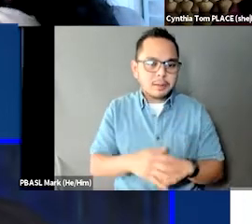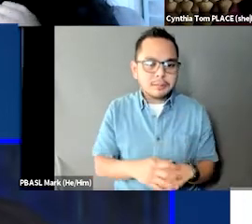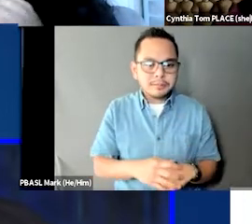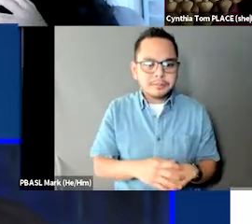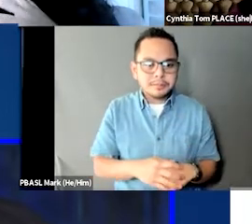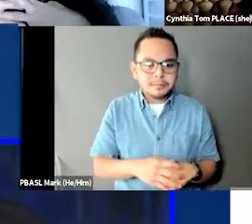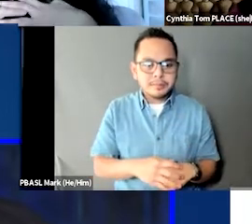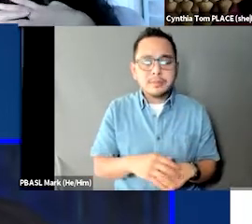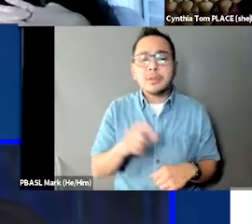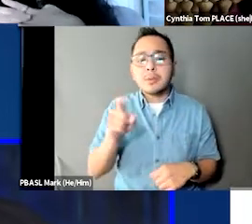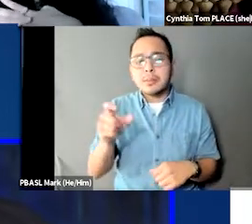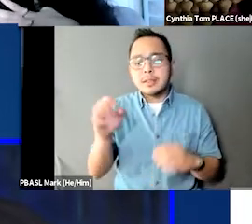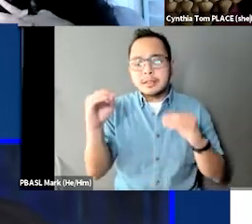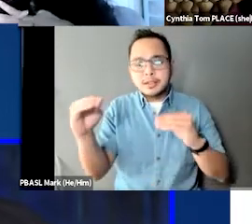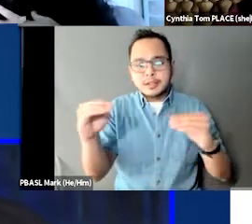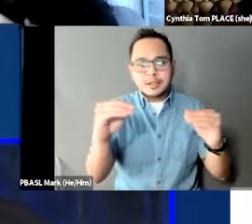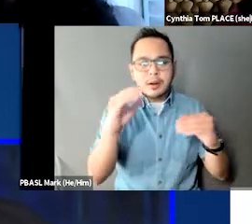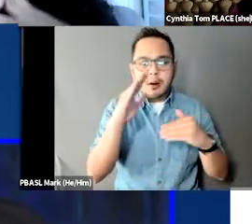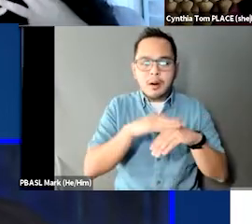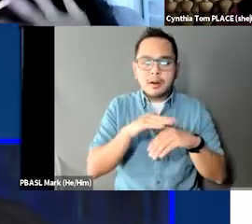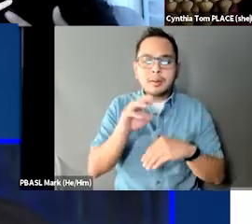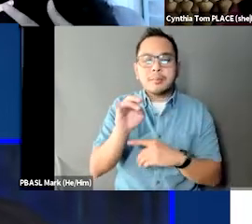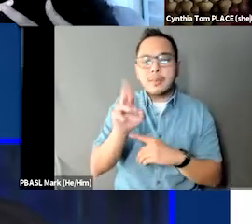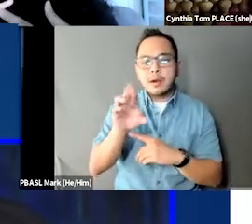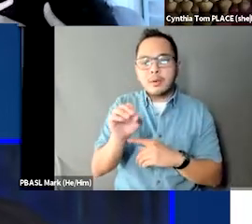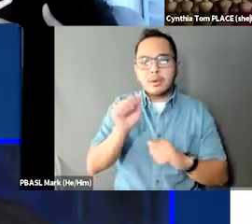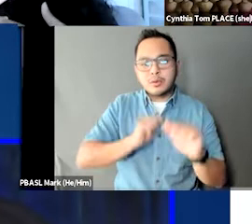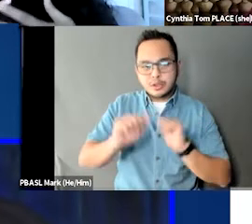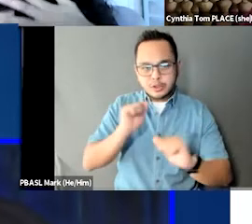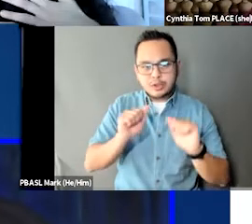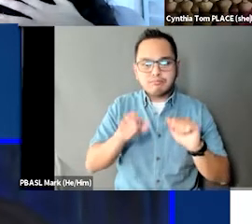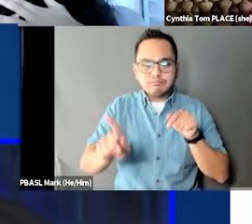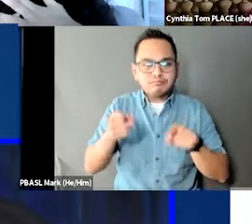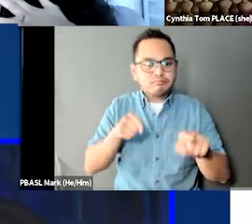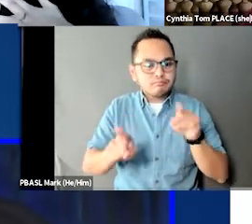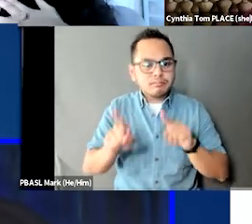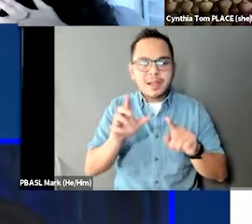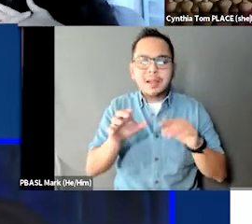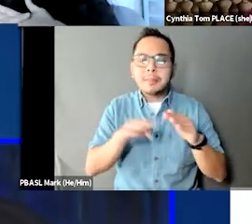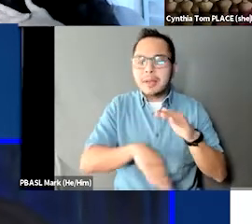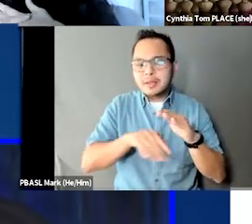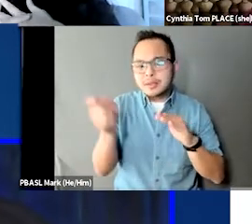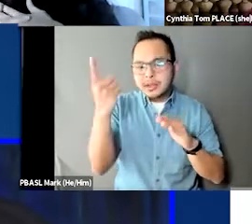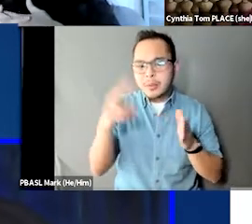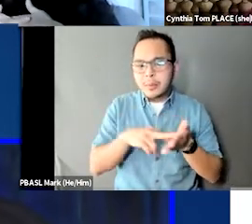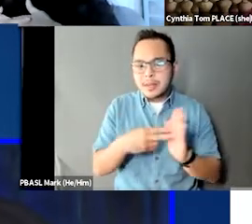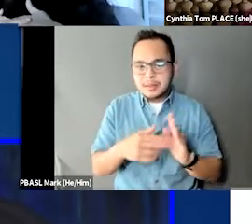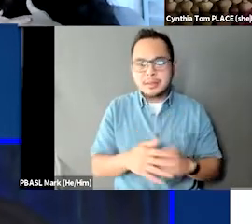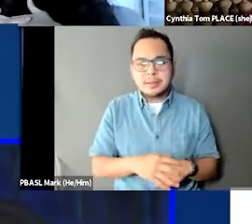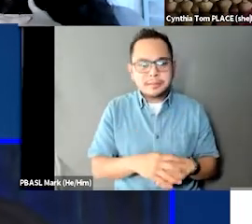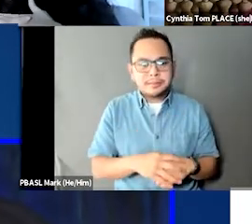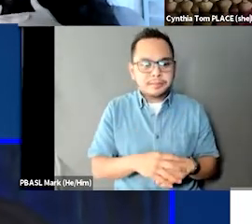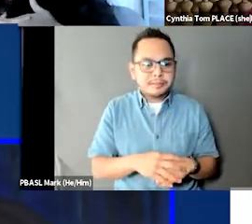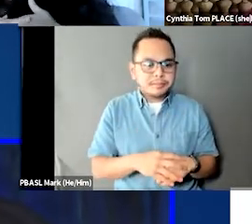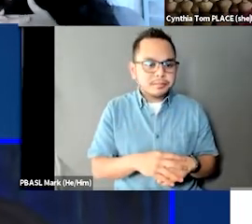So we had to do a lot of education on microaggressions and just basic understanding of what that meant. And